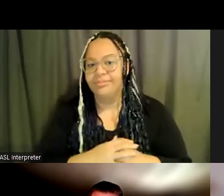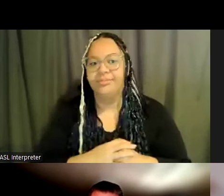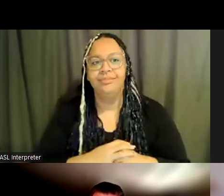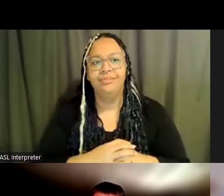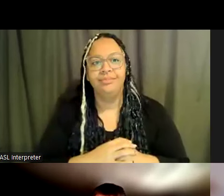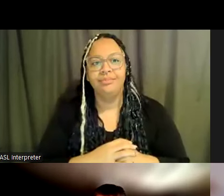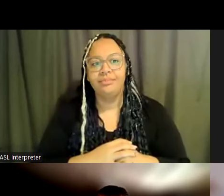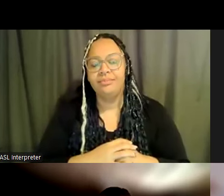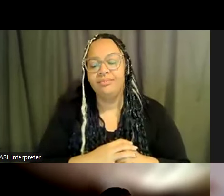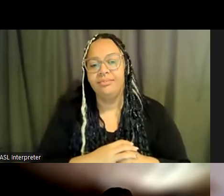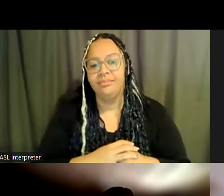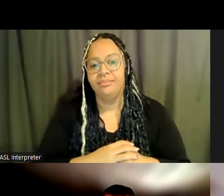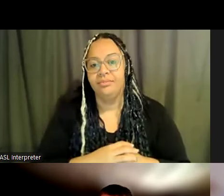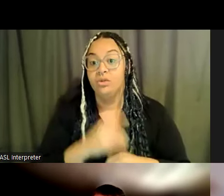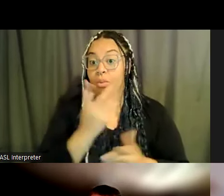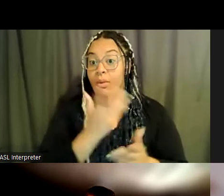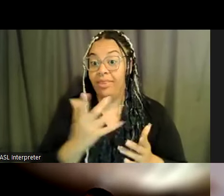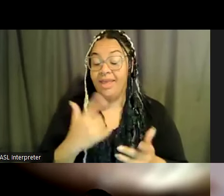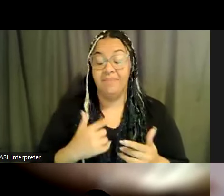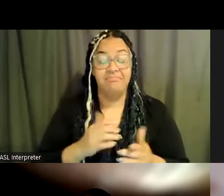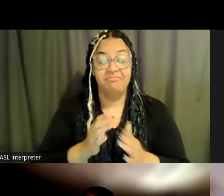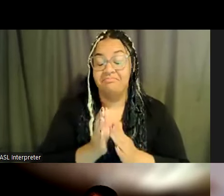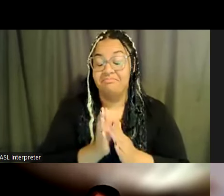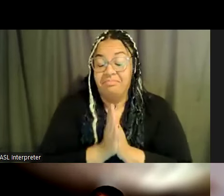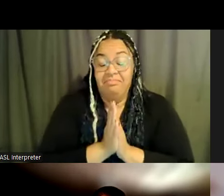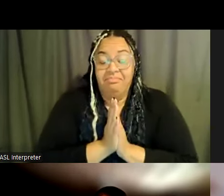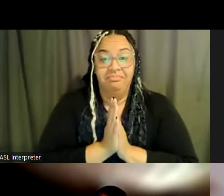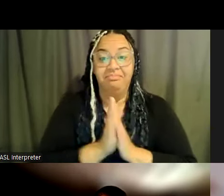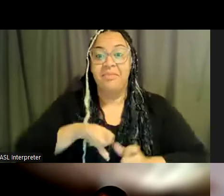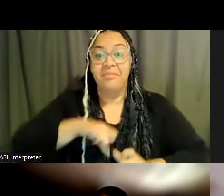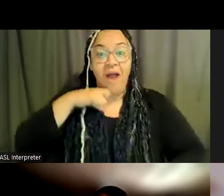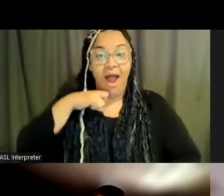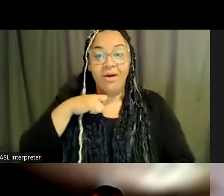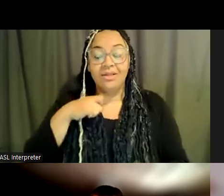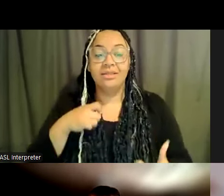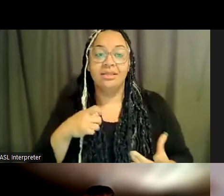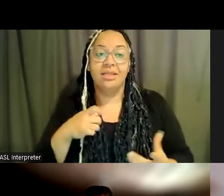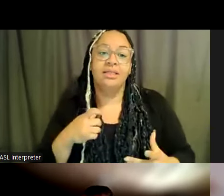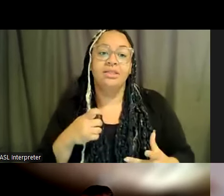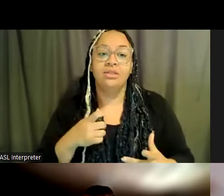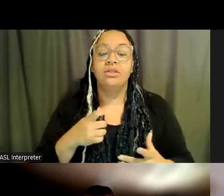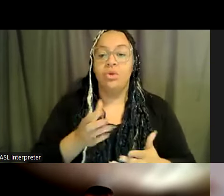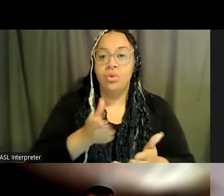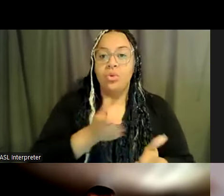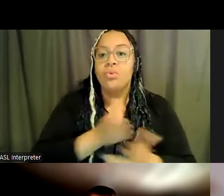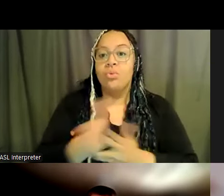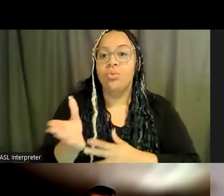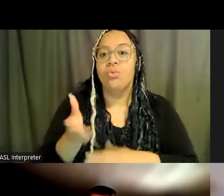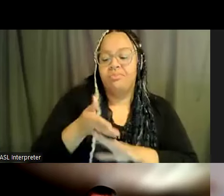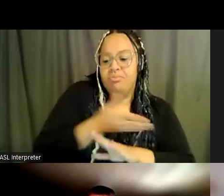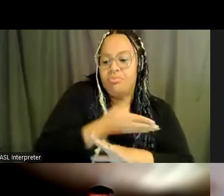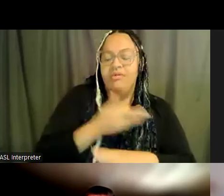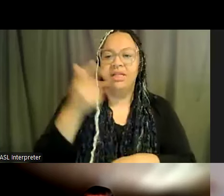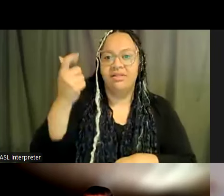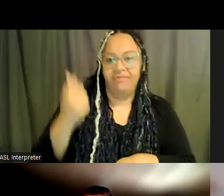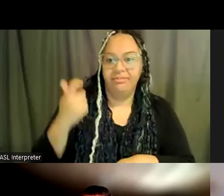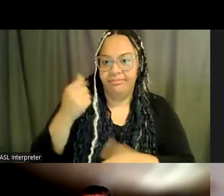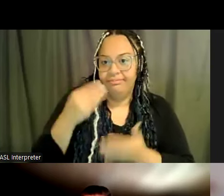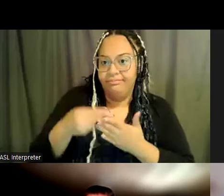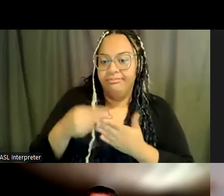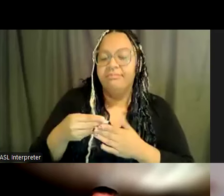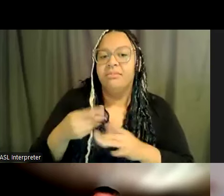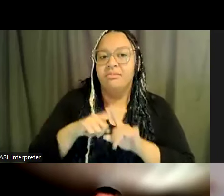So one of the things I'm really proud of, and I'm happy to share with you today, is through previous funding from a different source, I was given the